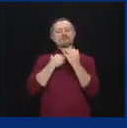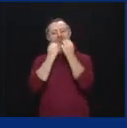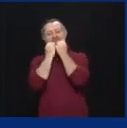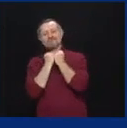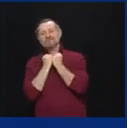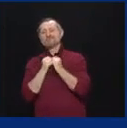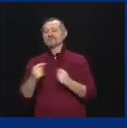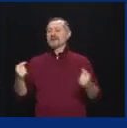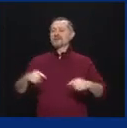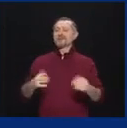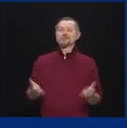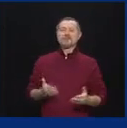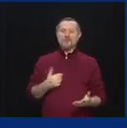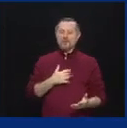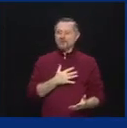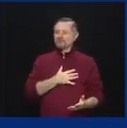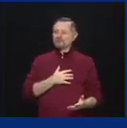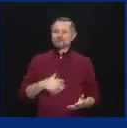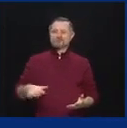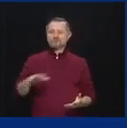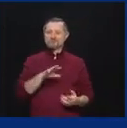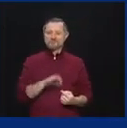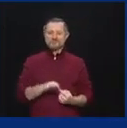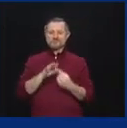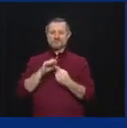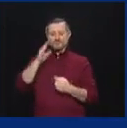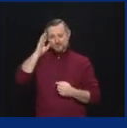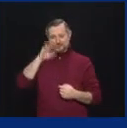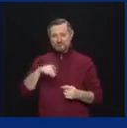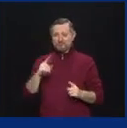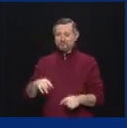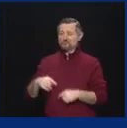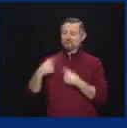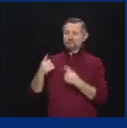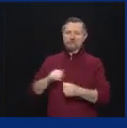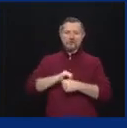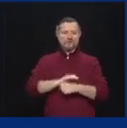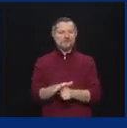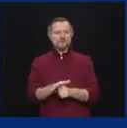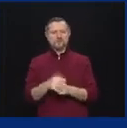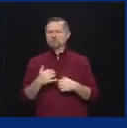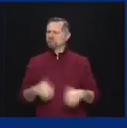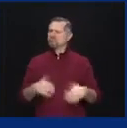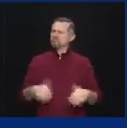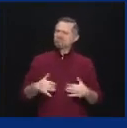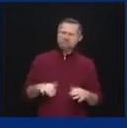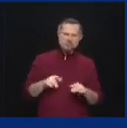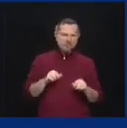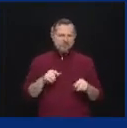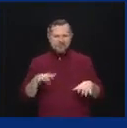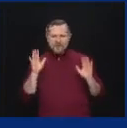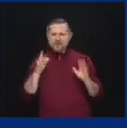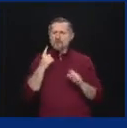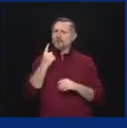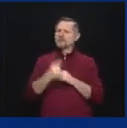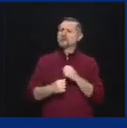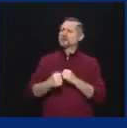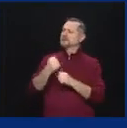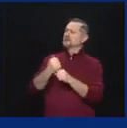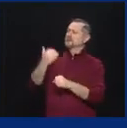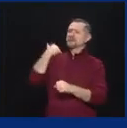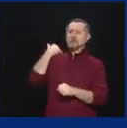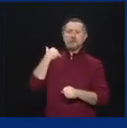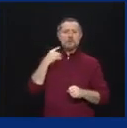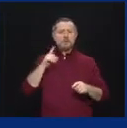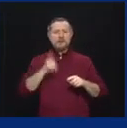This is special. It's been a very difficult time coming through this pandemic. We had a lot of sacrifice a year ago. Many of us couldn't be